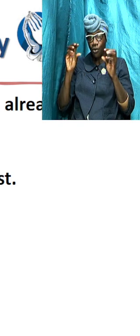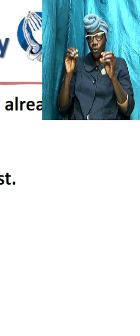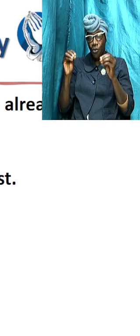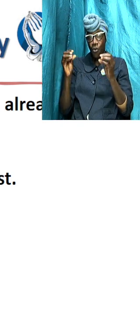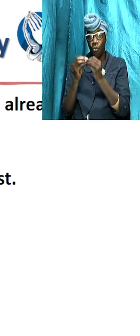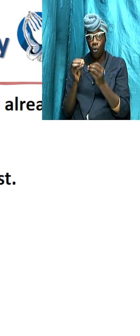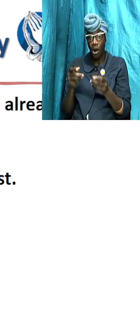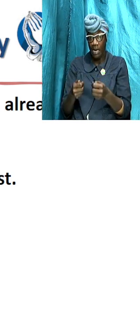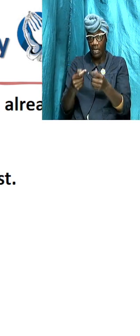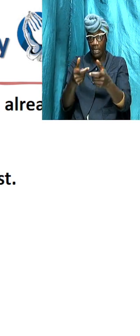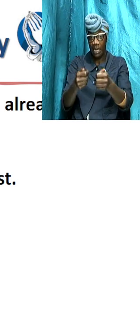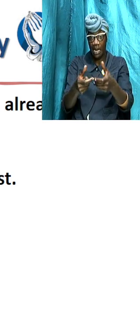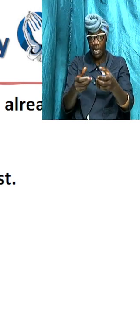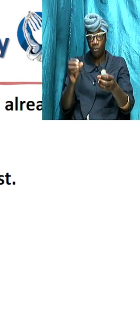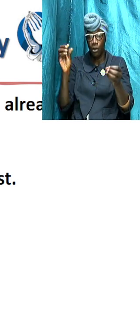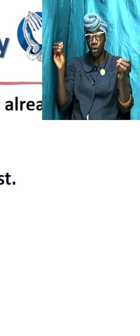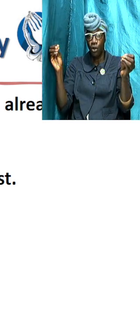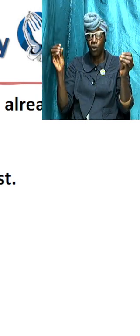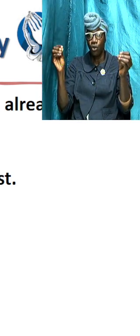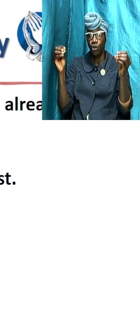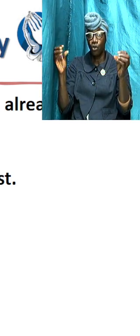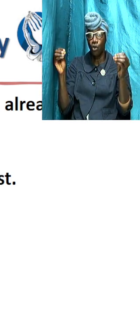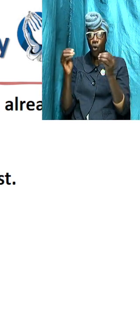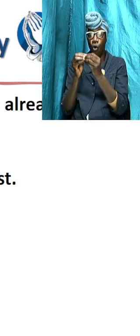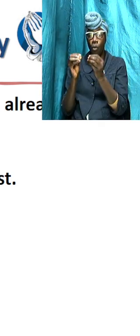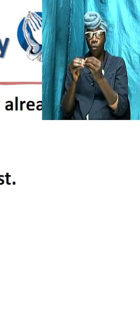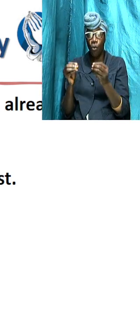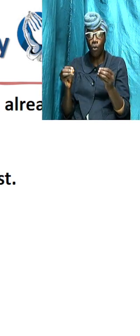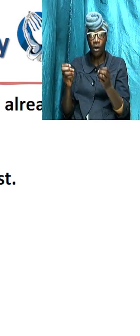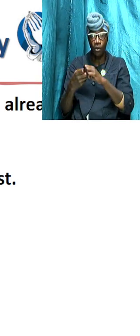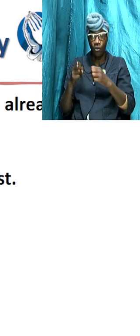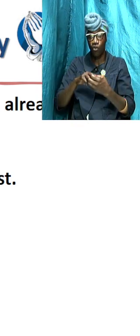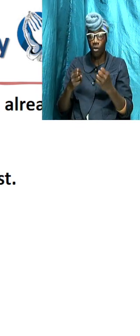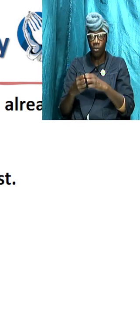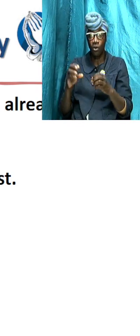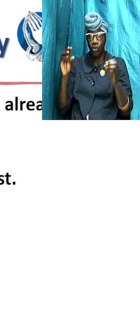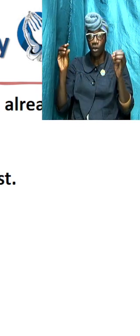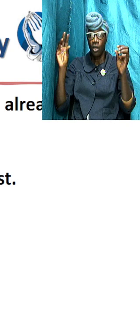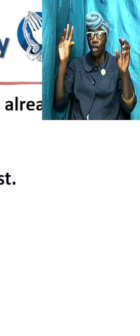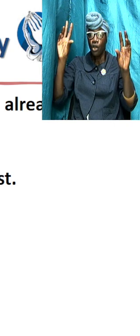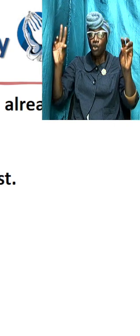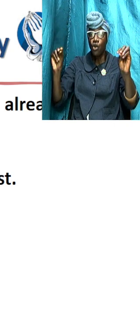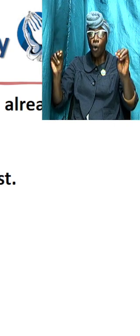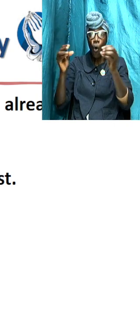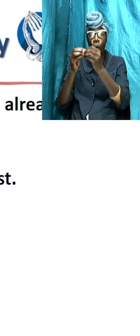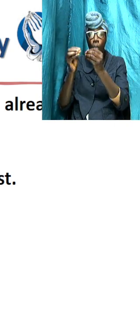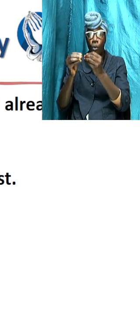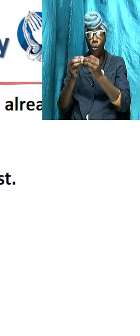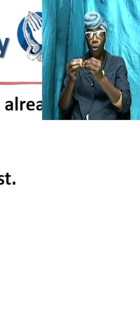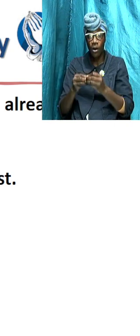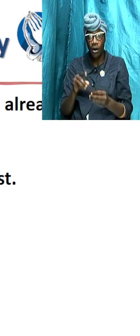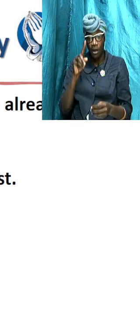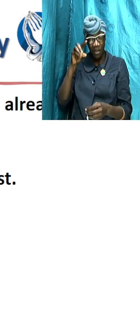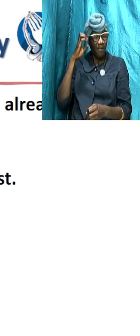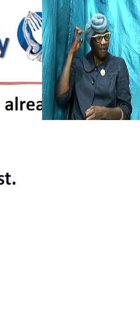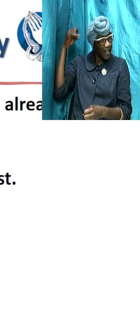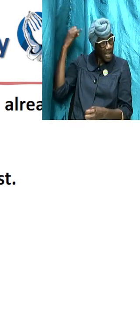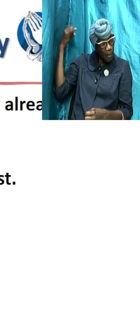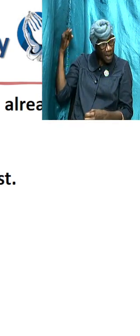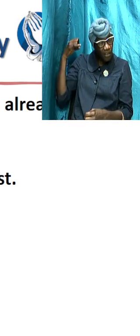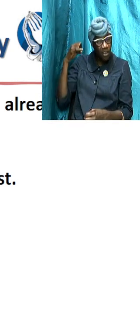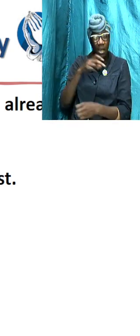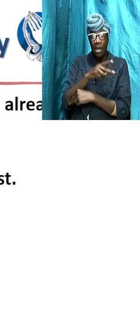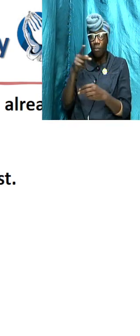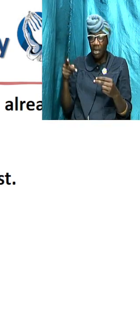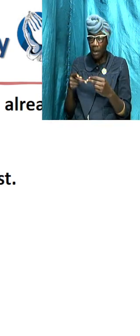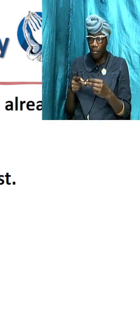more. No more troubles, hallelujah. No more troubles. You can imagine being in a place, and the Bible talks about